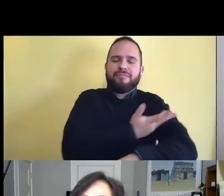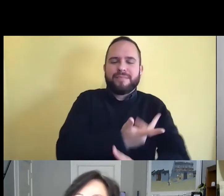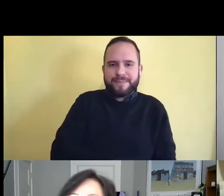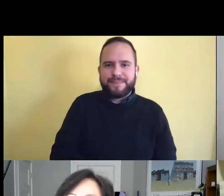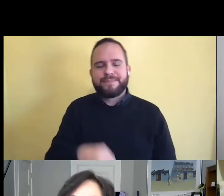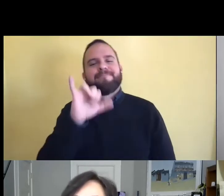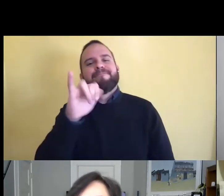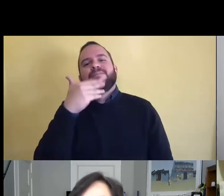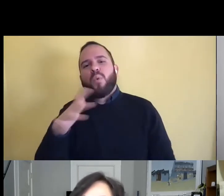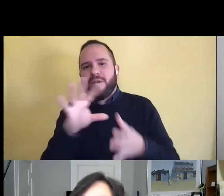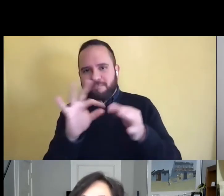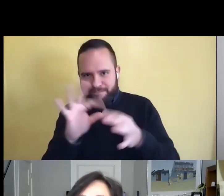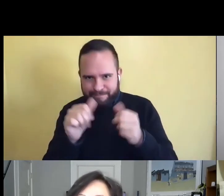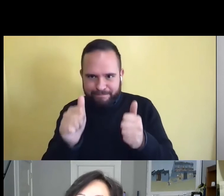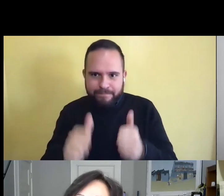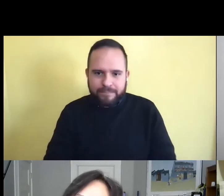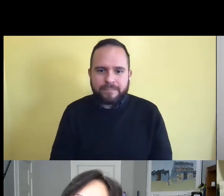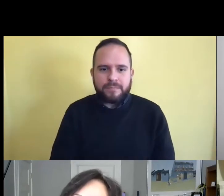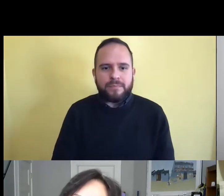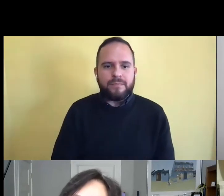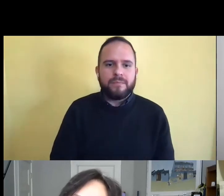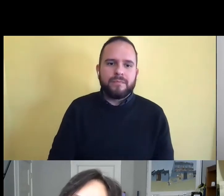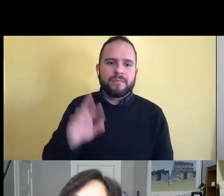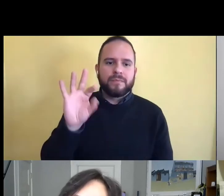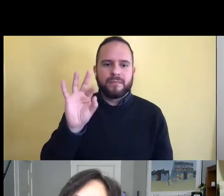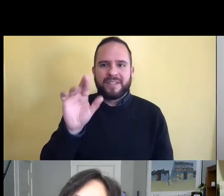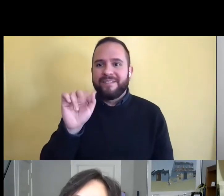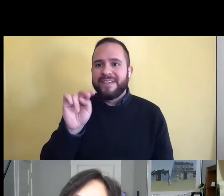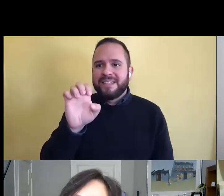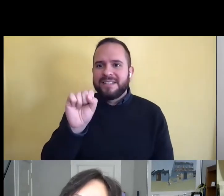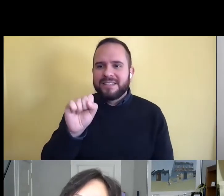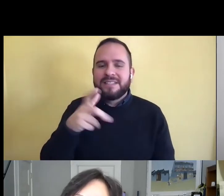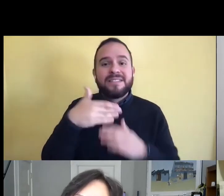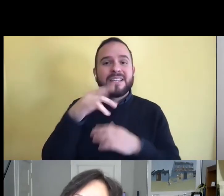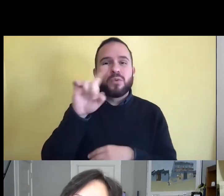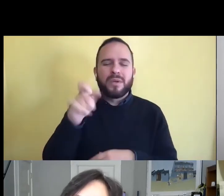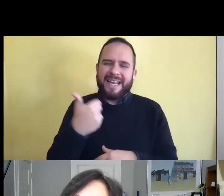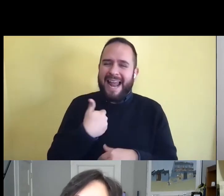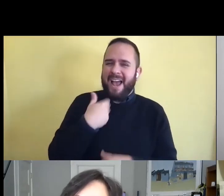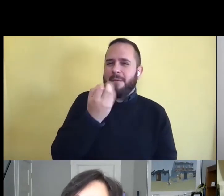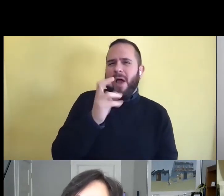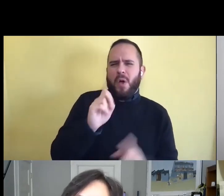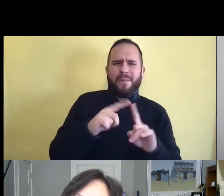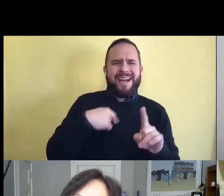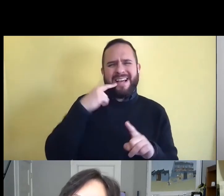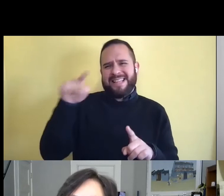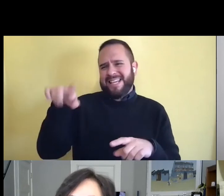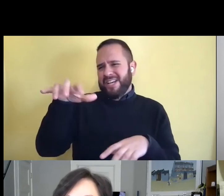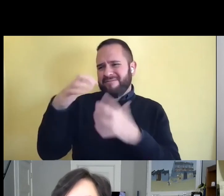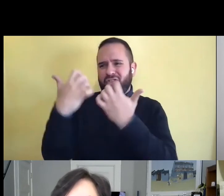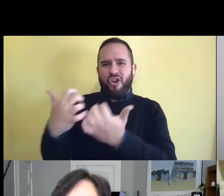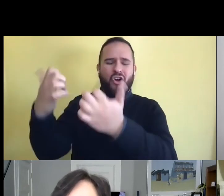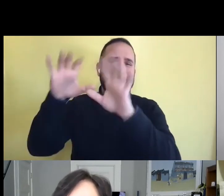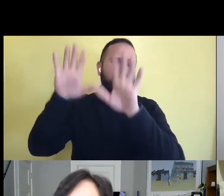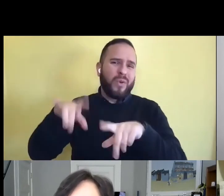said. Francis, the next question. I have my own questions, but we're getting such great questions from the audience. I